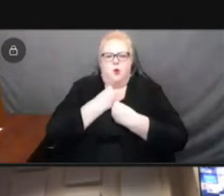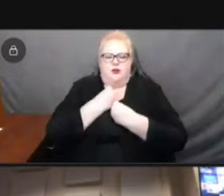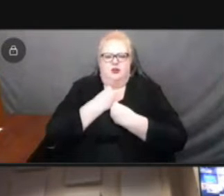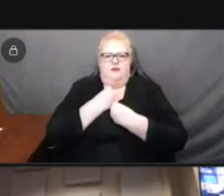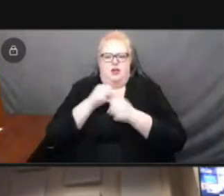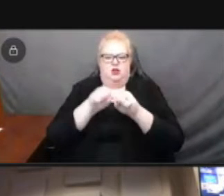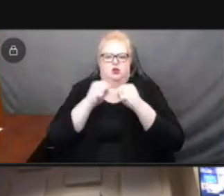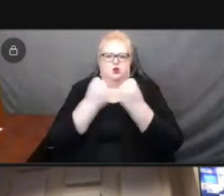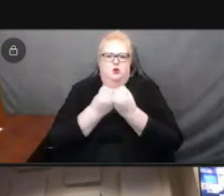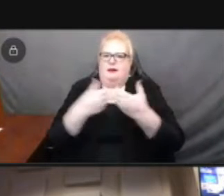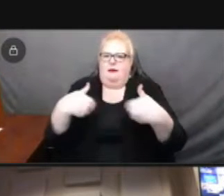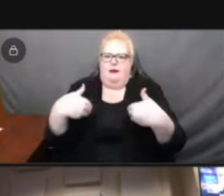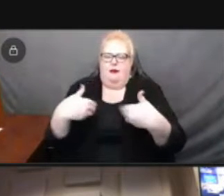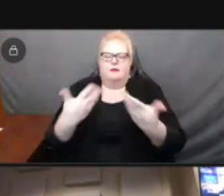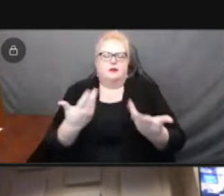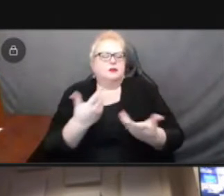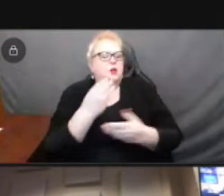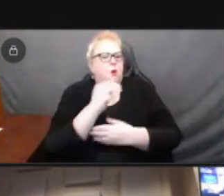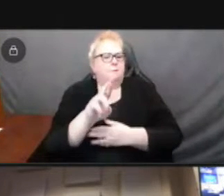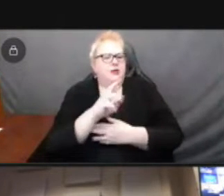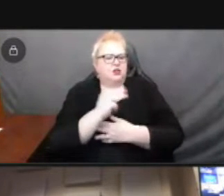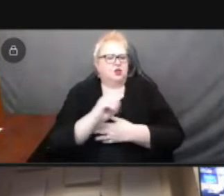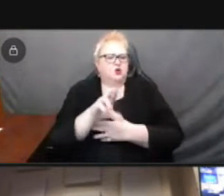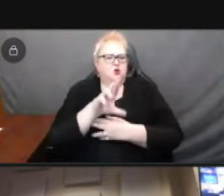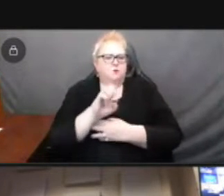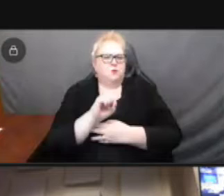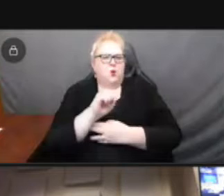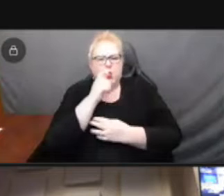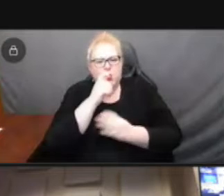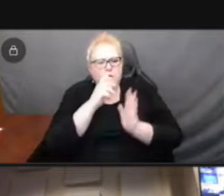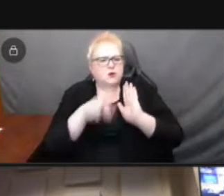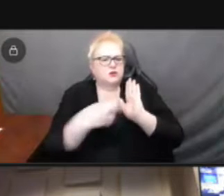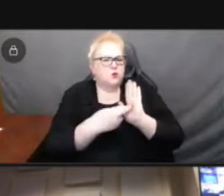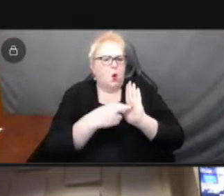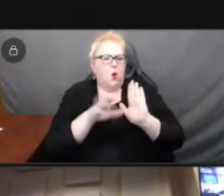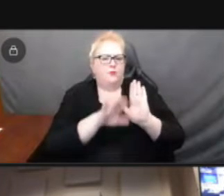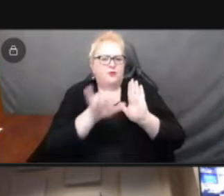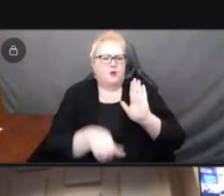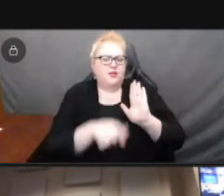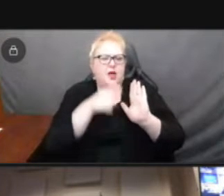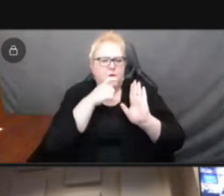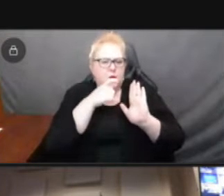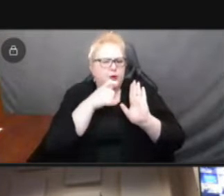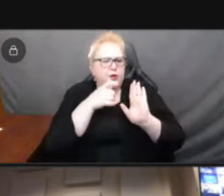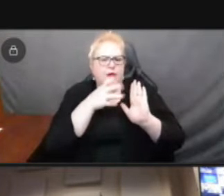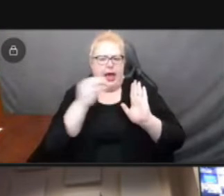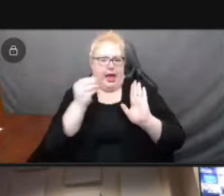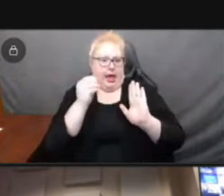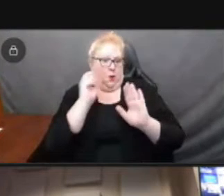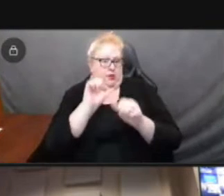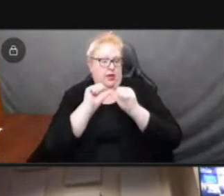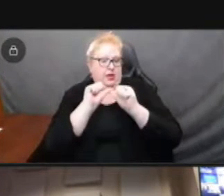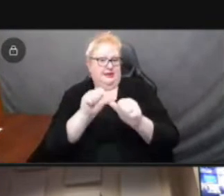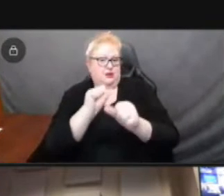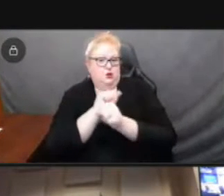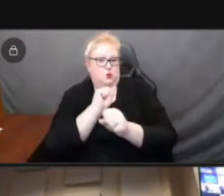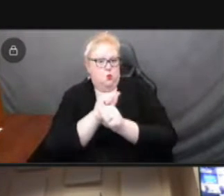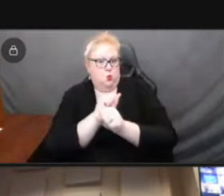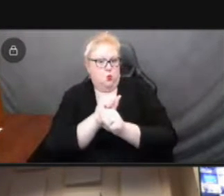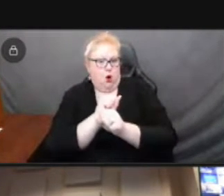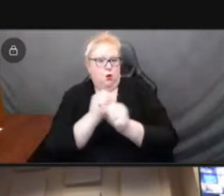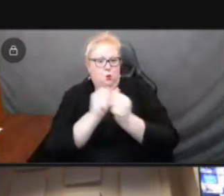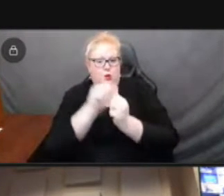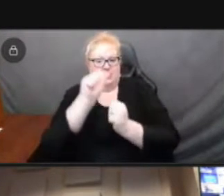Mr. Mignard's role, and would they continue working with the South End to try to get